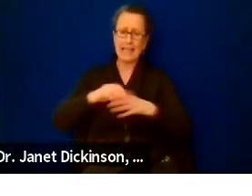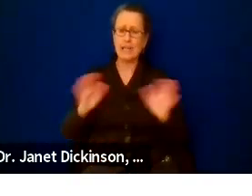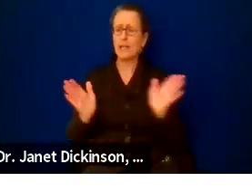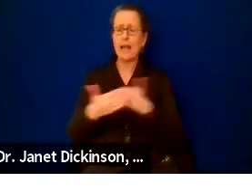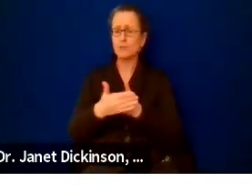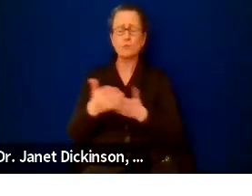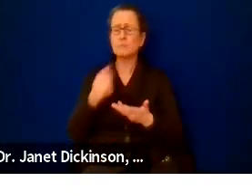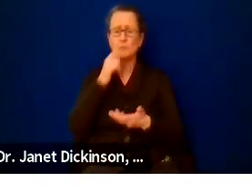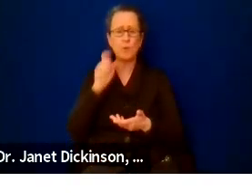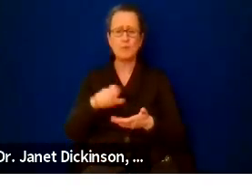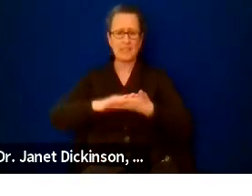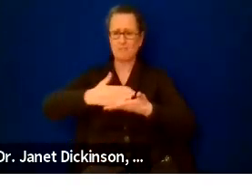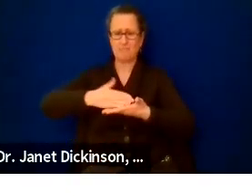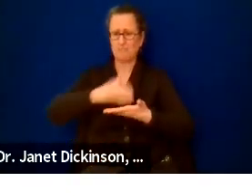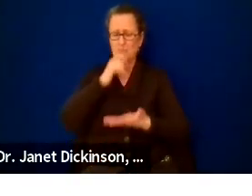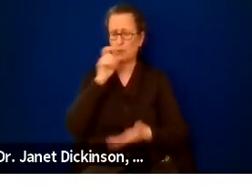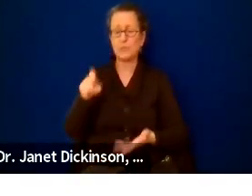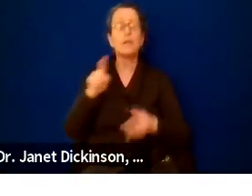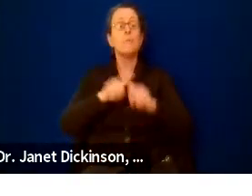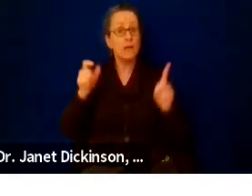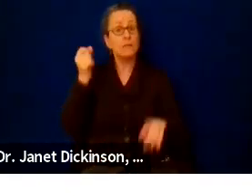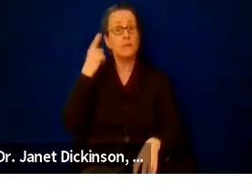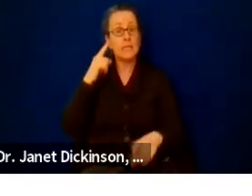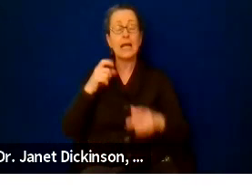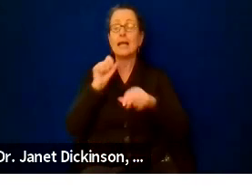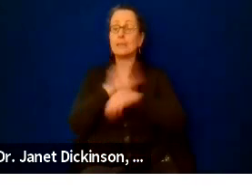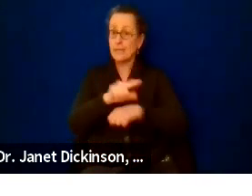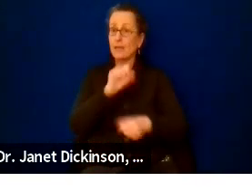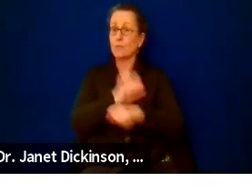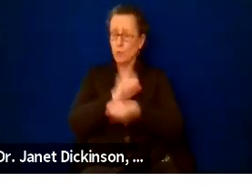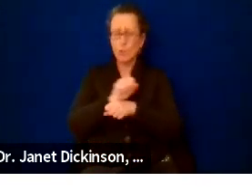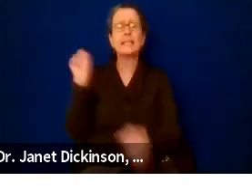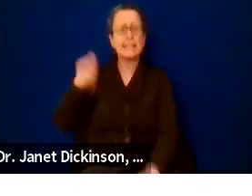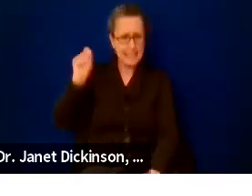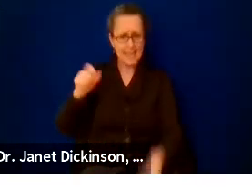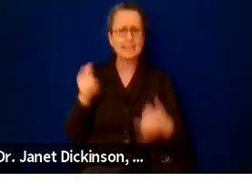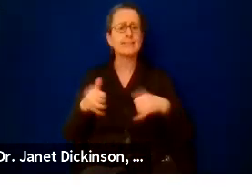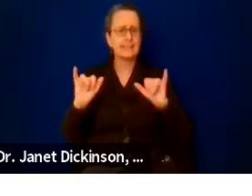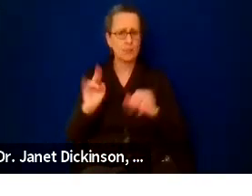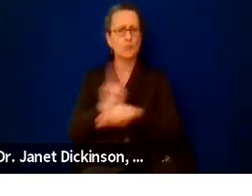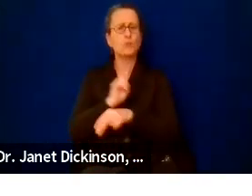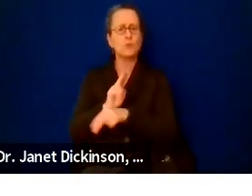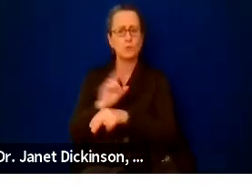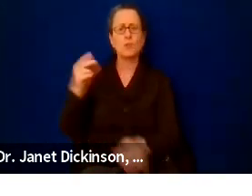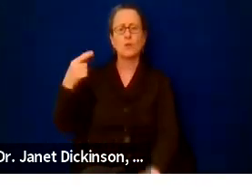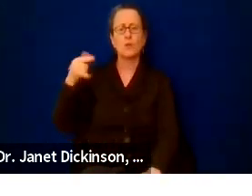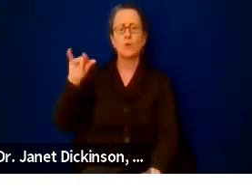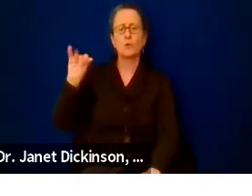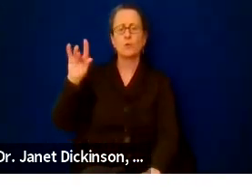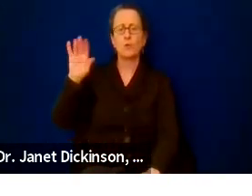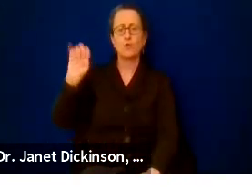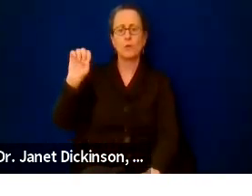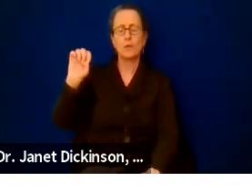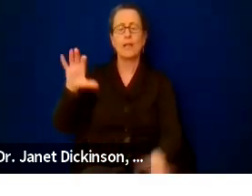that sort of methodology of using the Google Classroom environment to submit assignments, just to make sure that it's fair and equitable